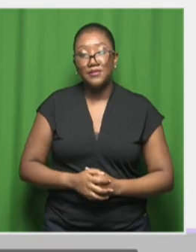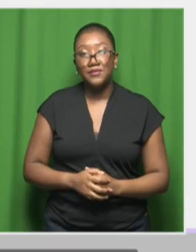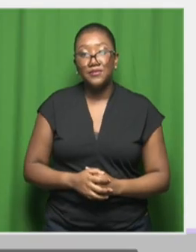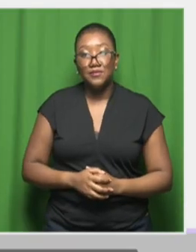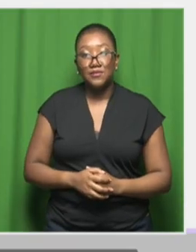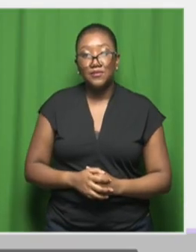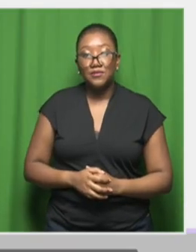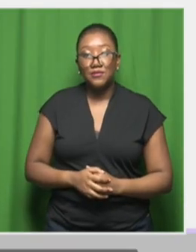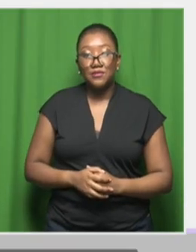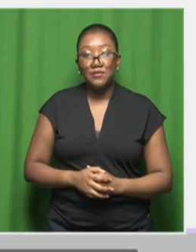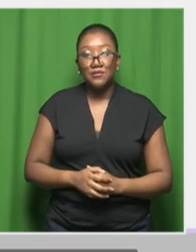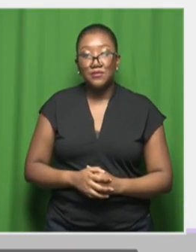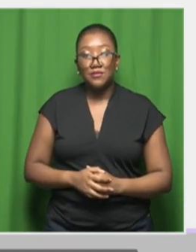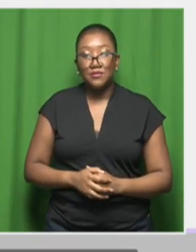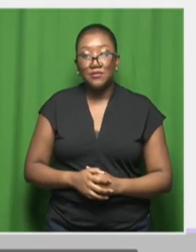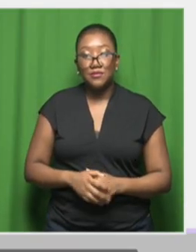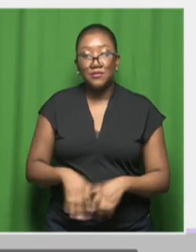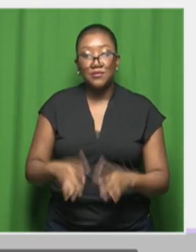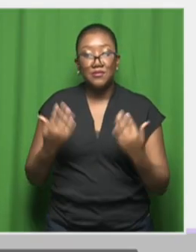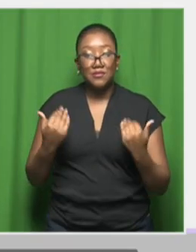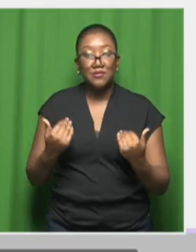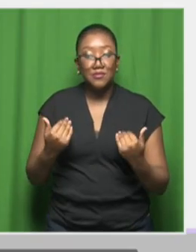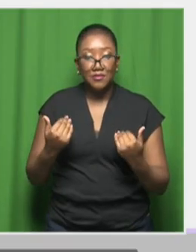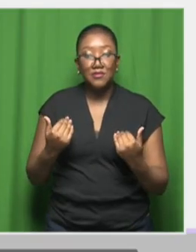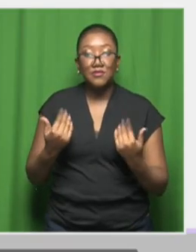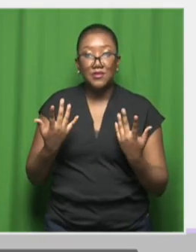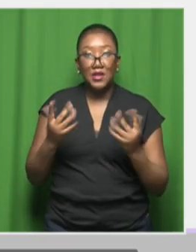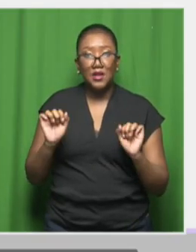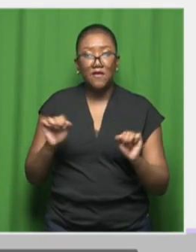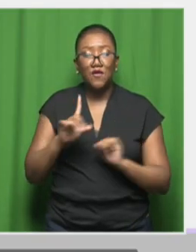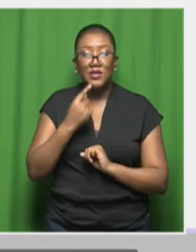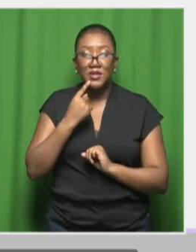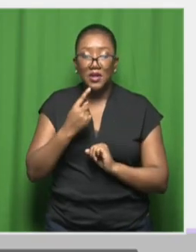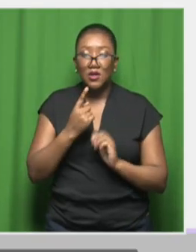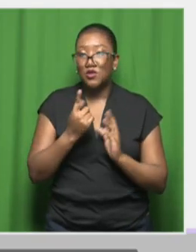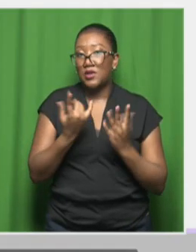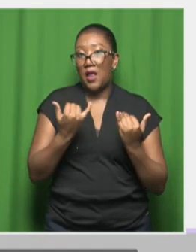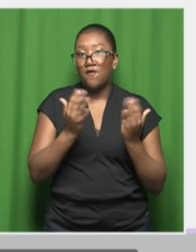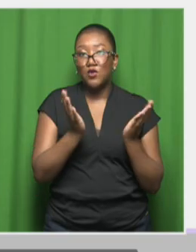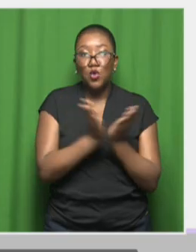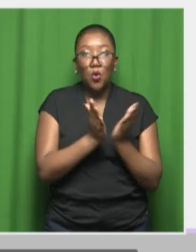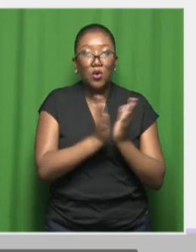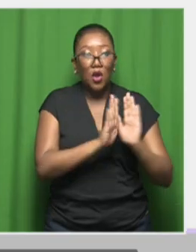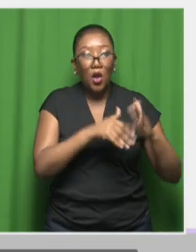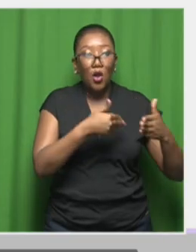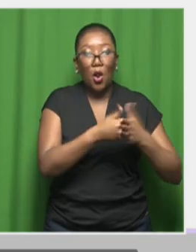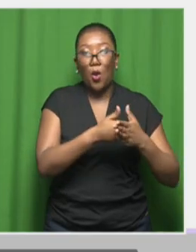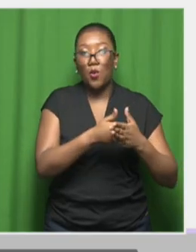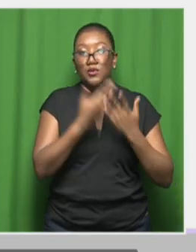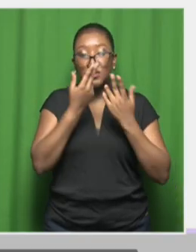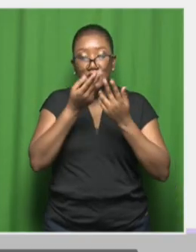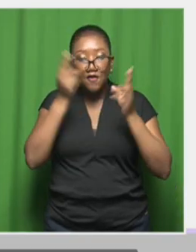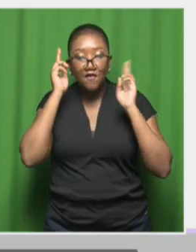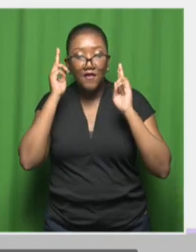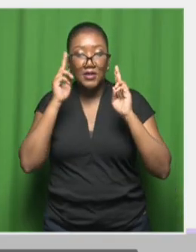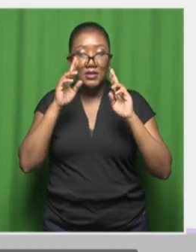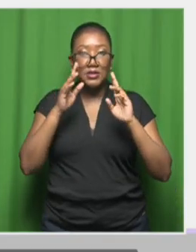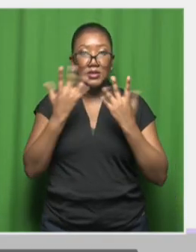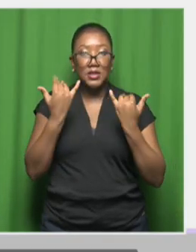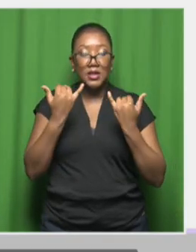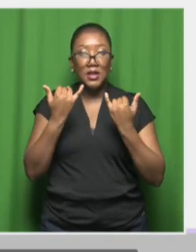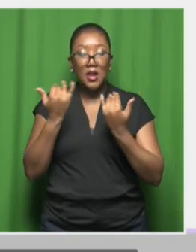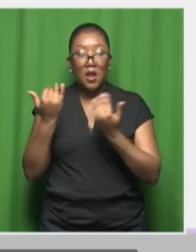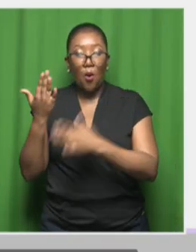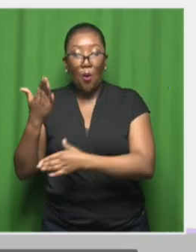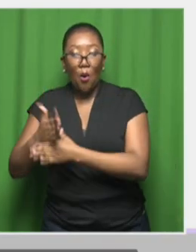And you spoke about some of the disruption in schools, places of higher learning and education, and of course